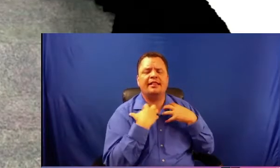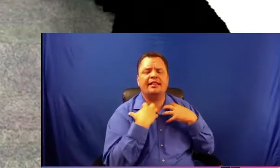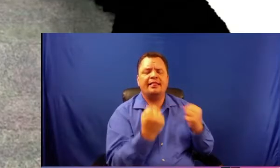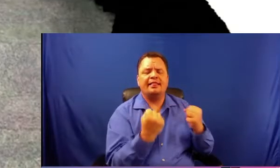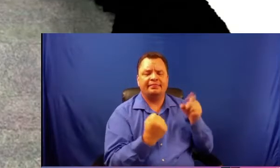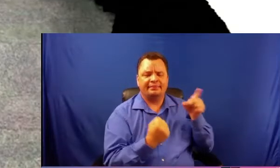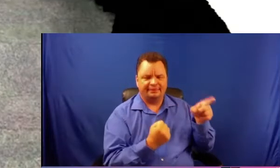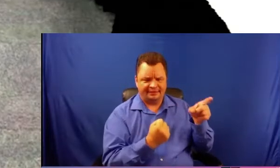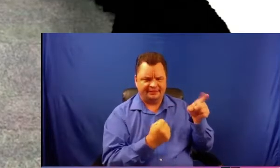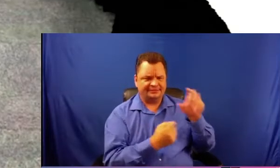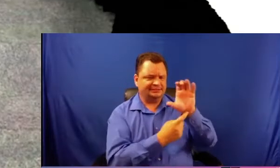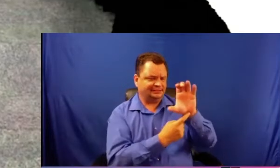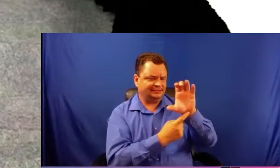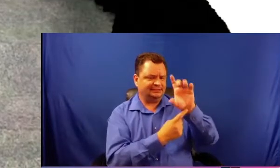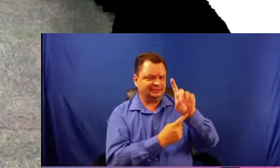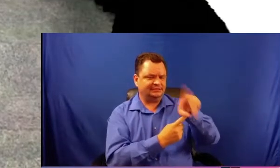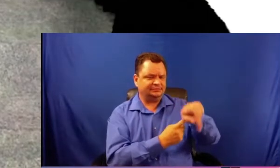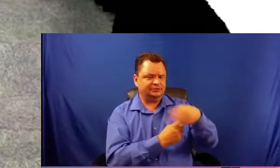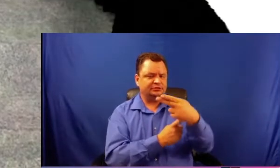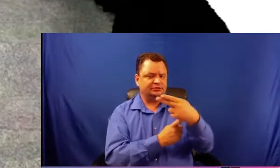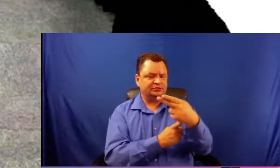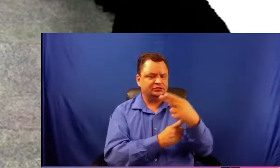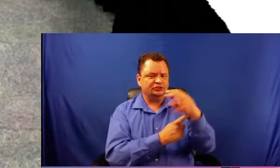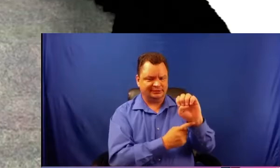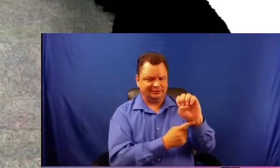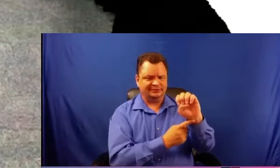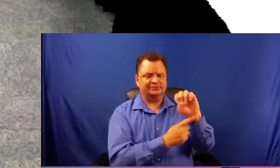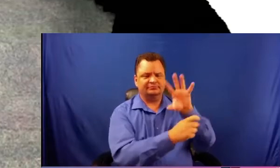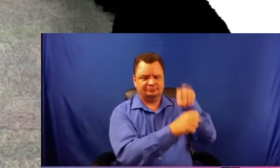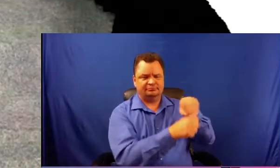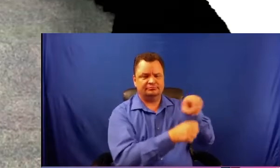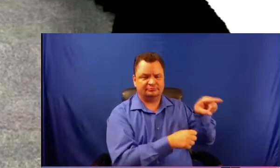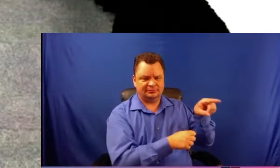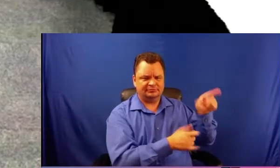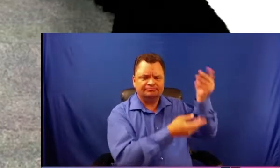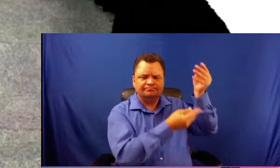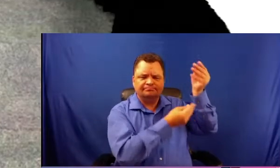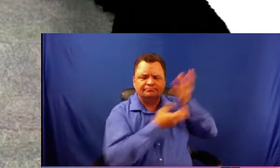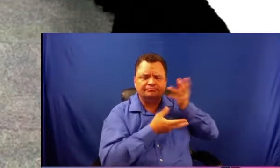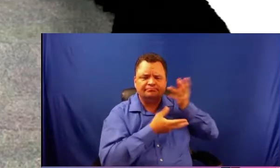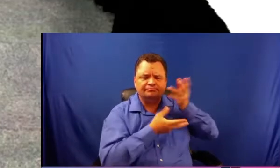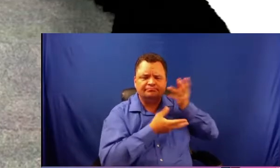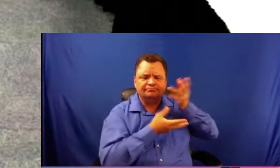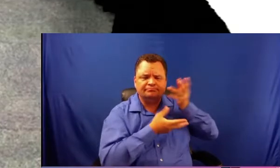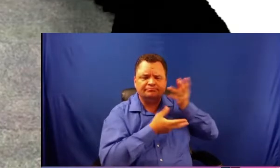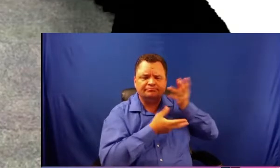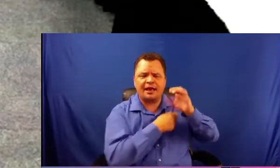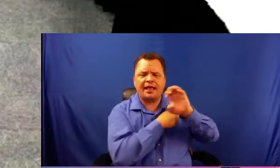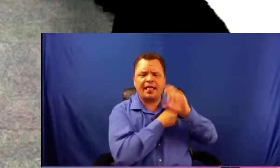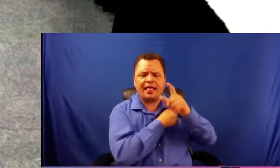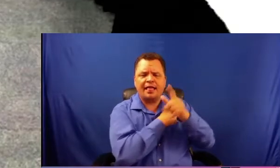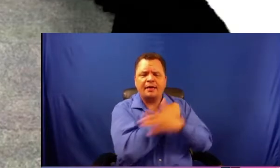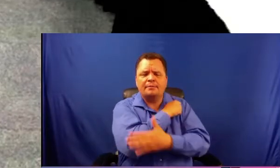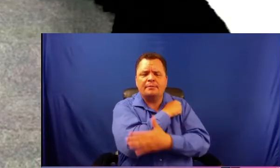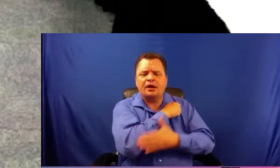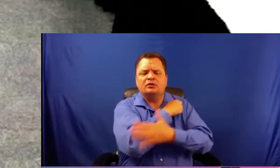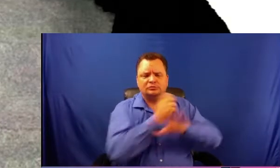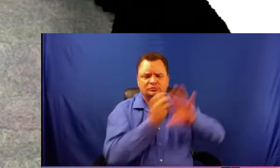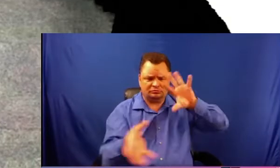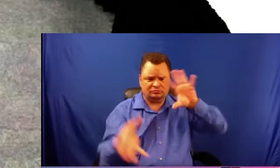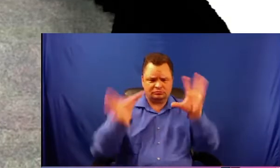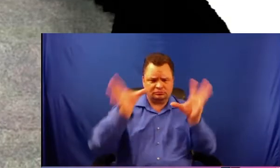CDPHE. Whereas CDPHE will provide El Paso County Public Health with total funding in the amount